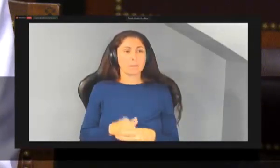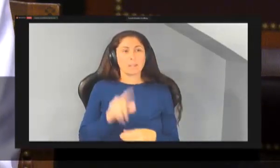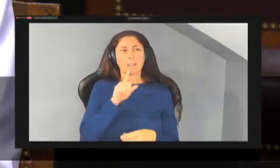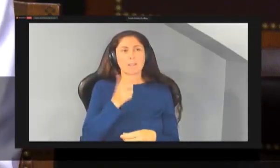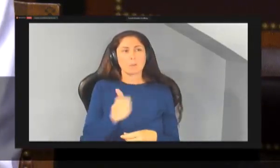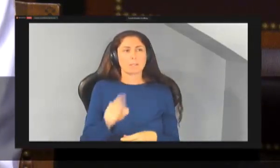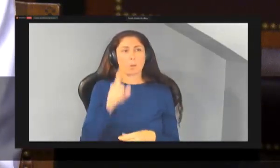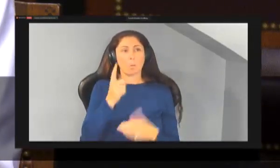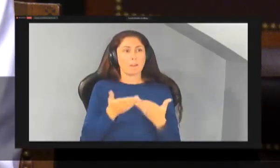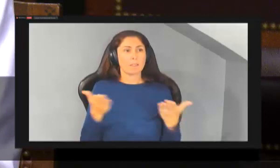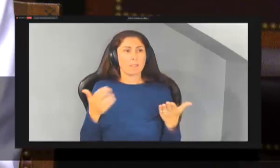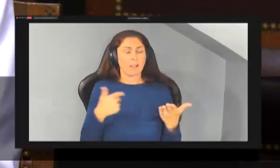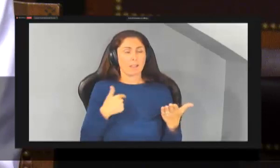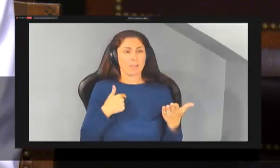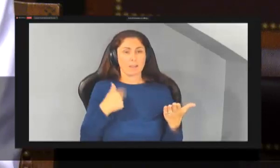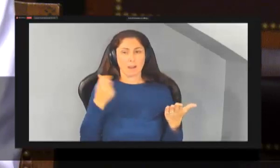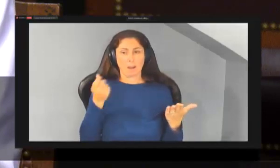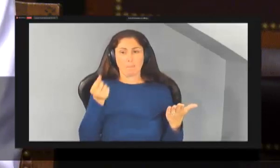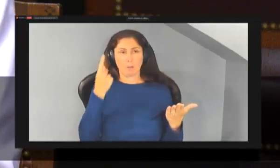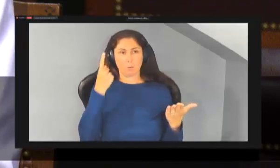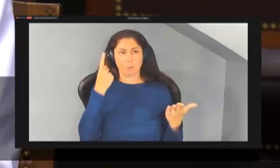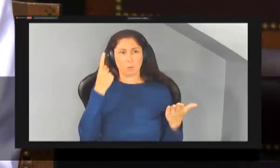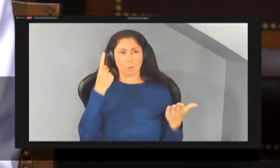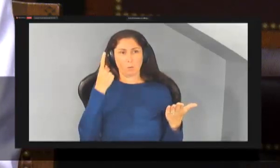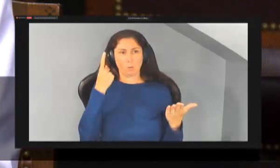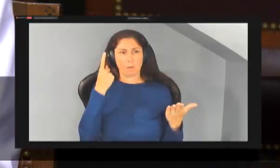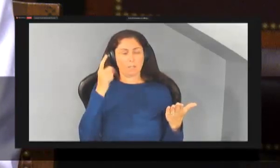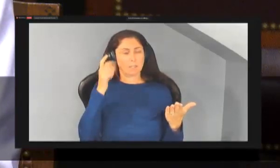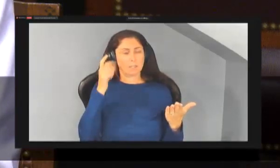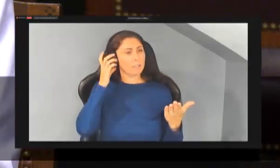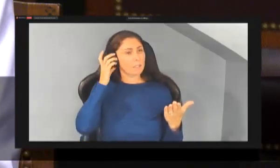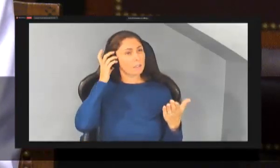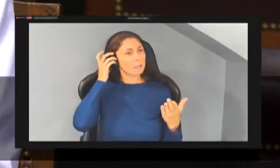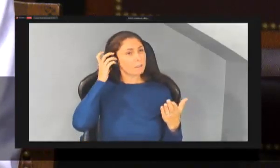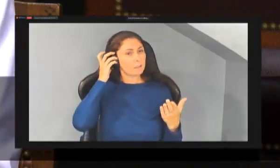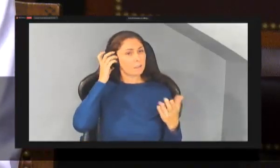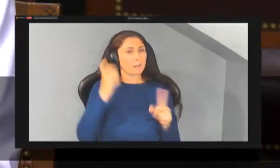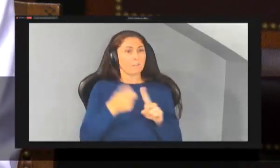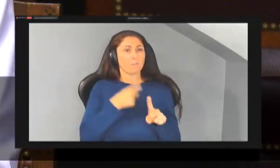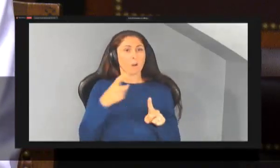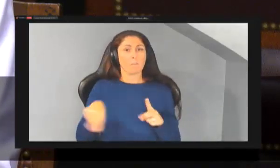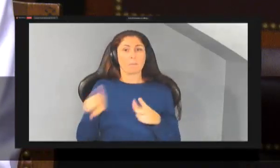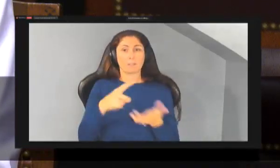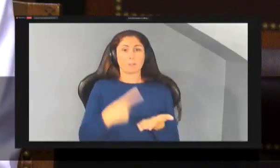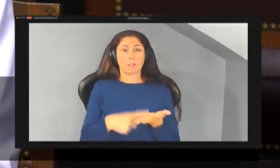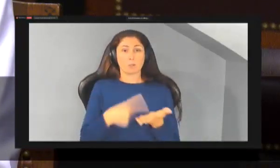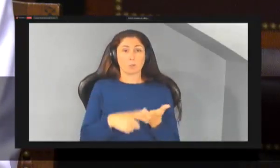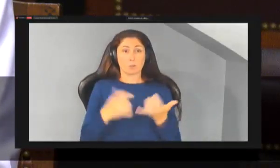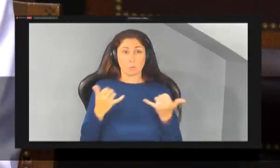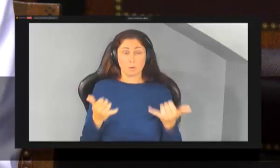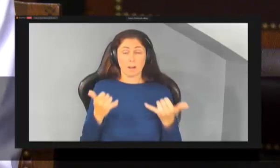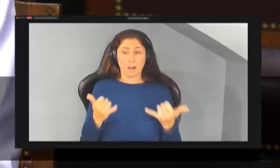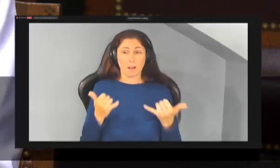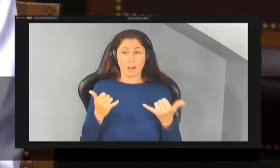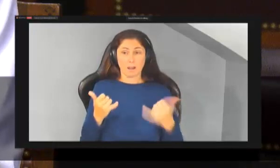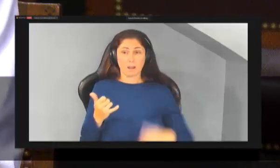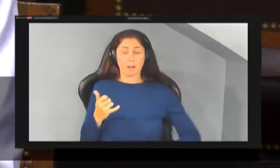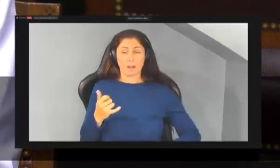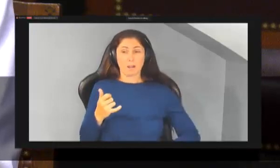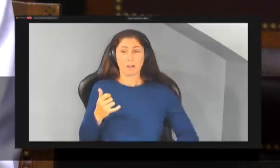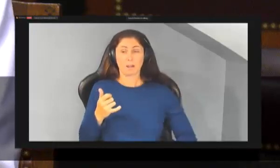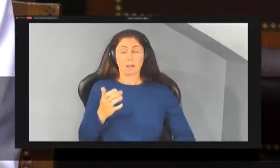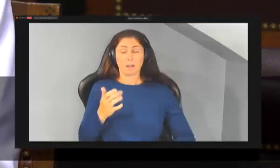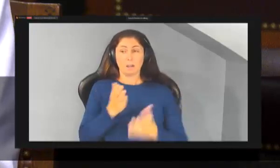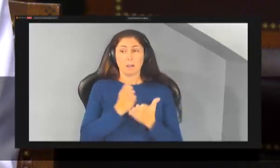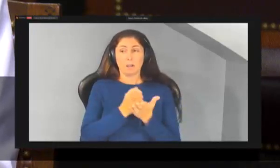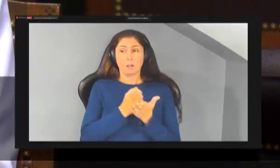I'm hearing from the discussion today, is through the process of lack